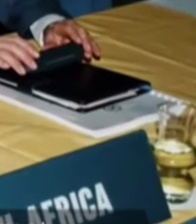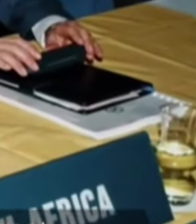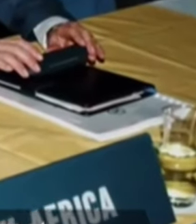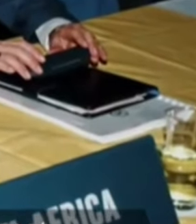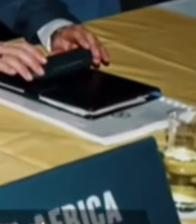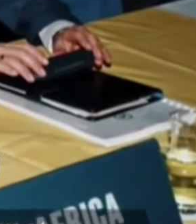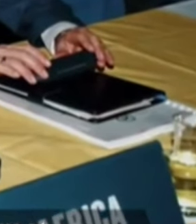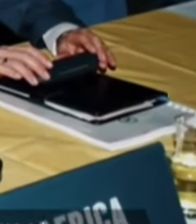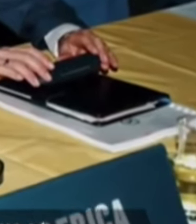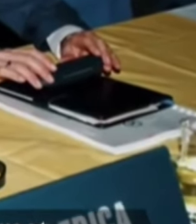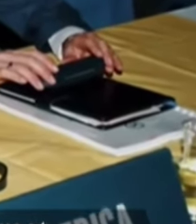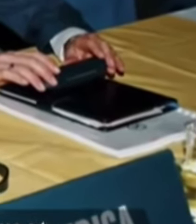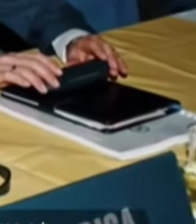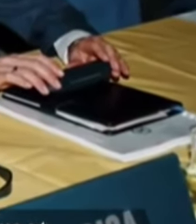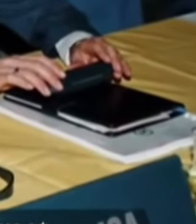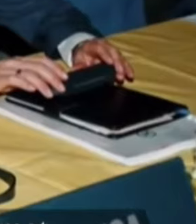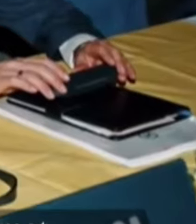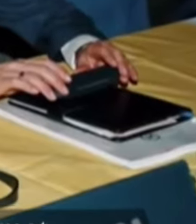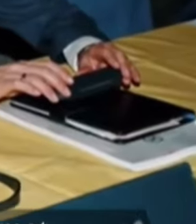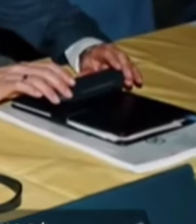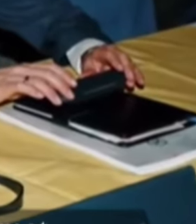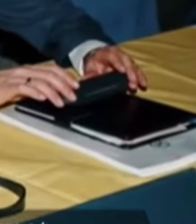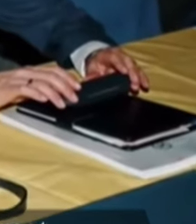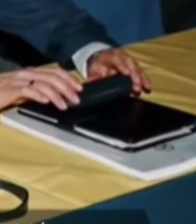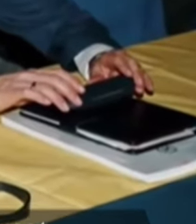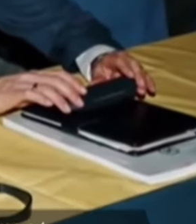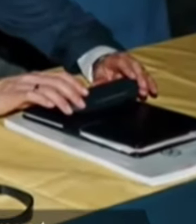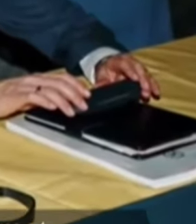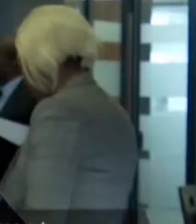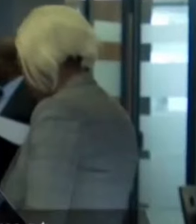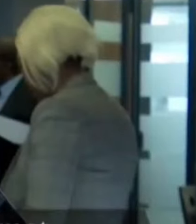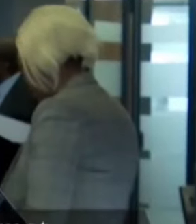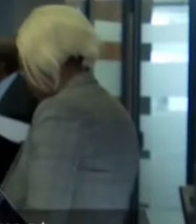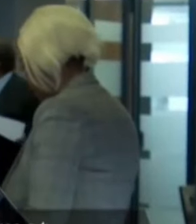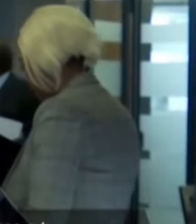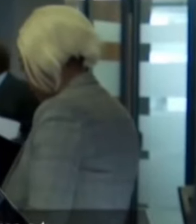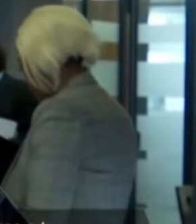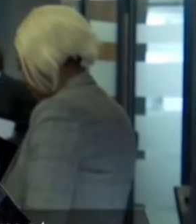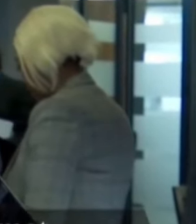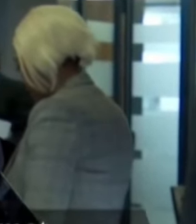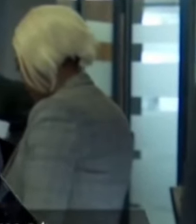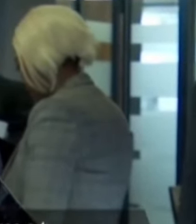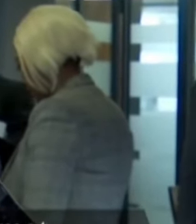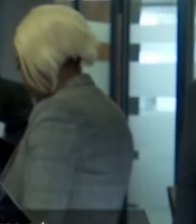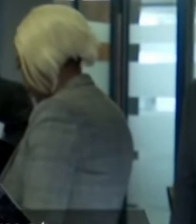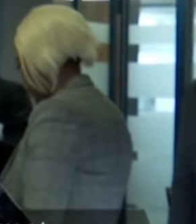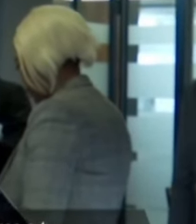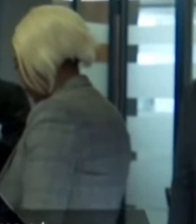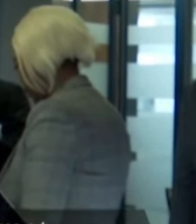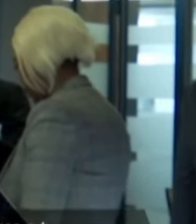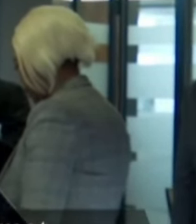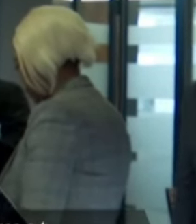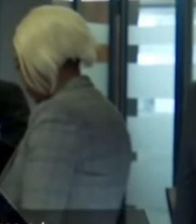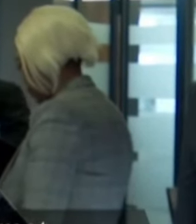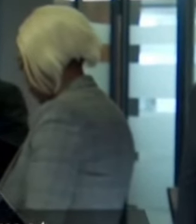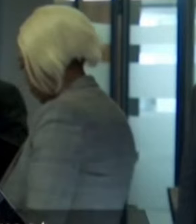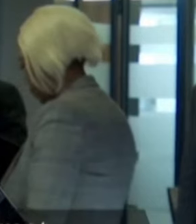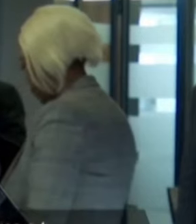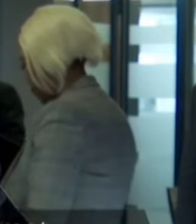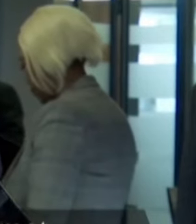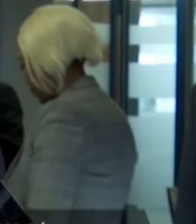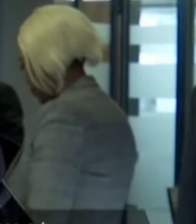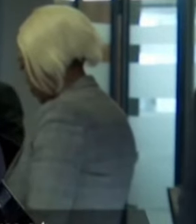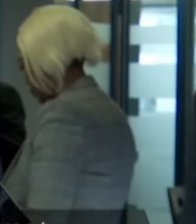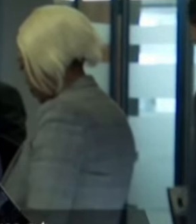Naledi Pandor says diplomats have been drinking from his well even during his retirement. This was a great freedom